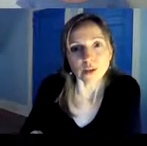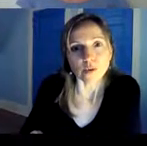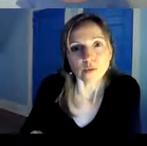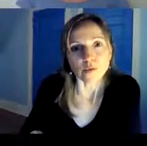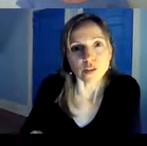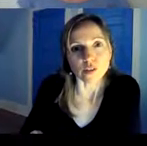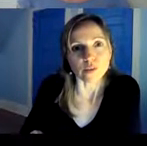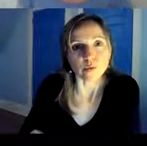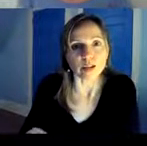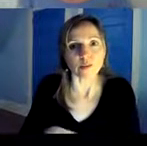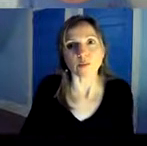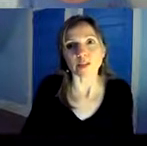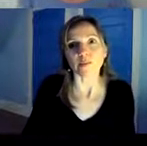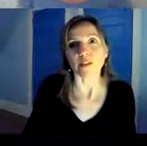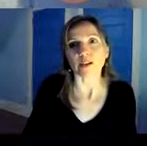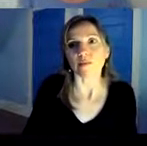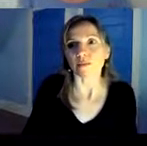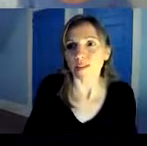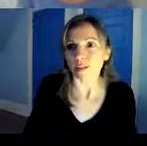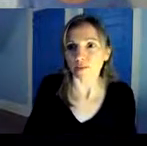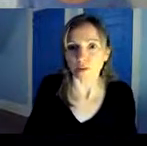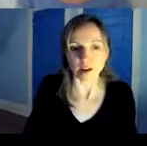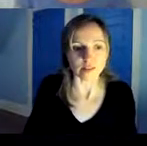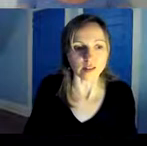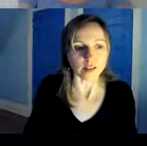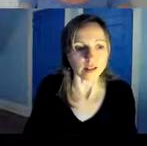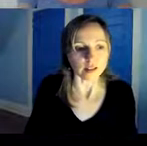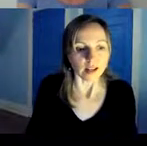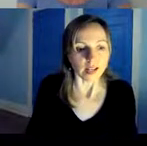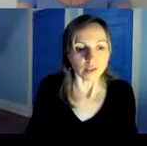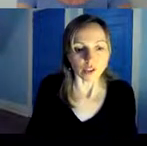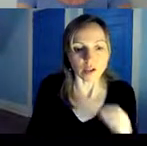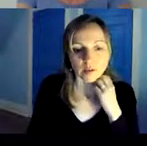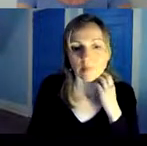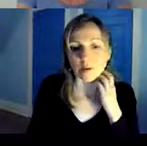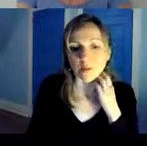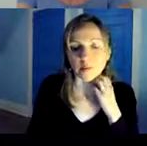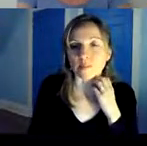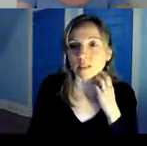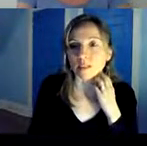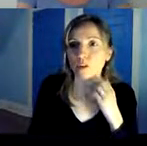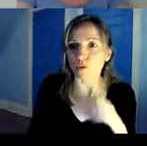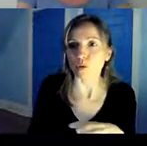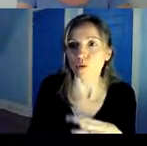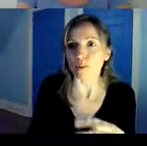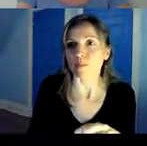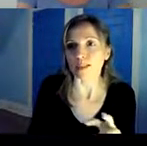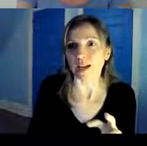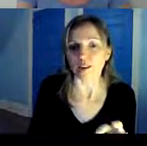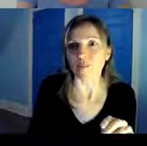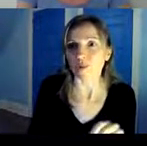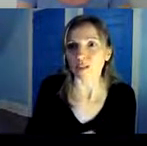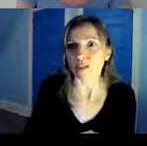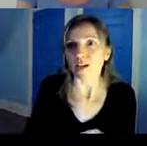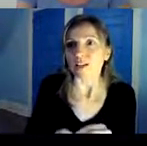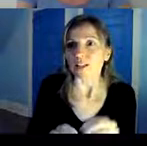Now let's go over to three types of invasive ground covers. And I'm gonna talk about them, the control for them